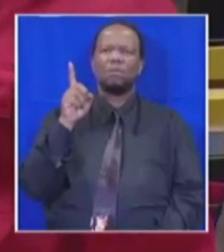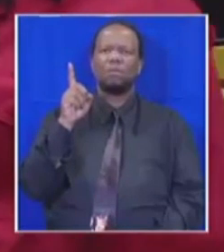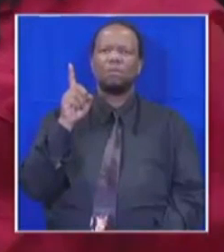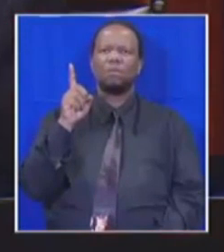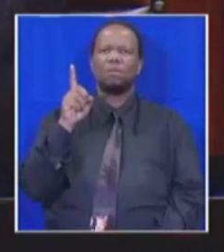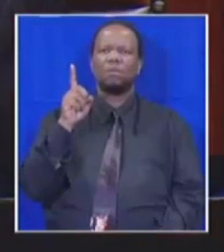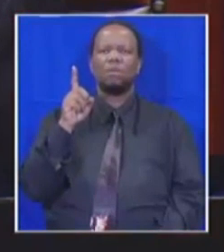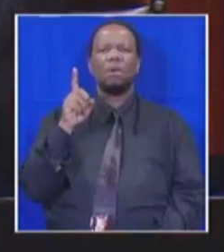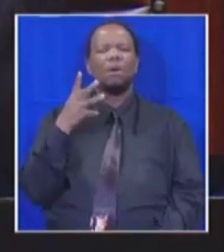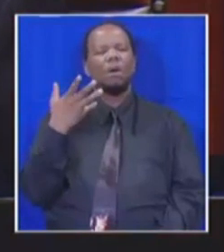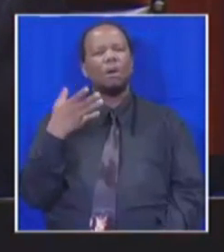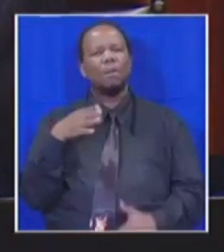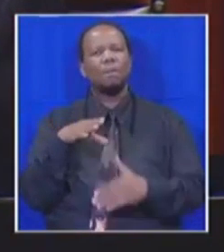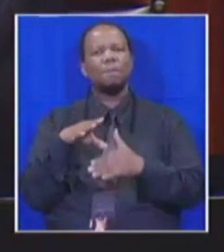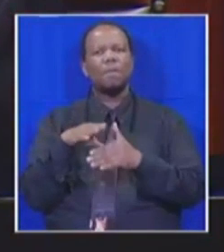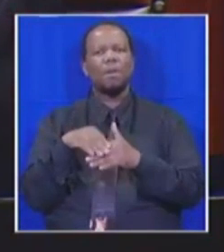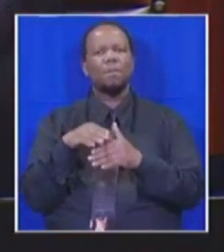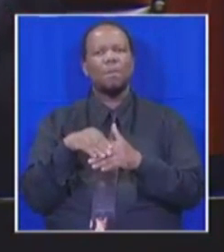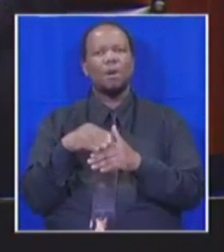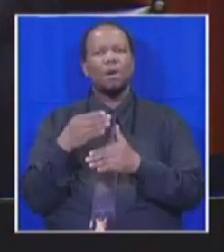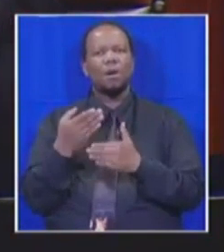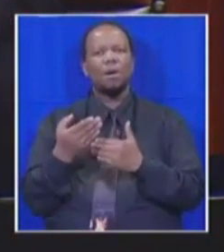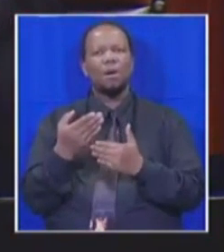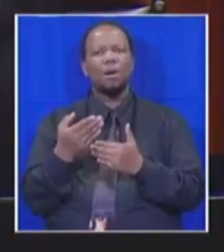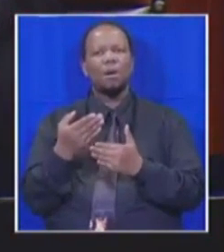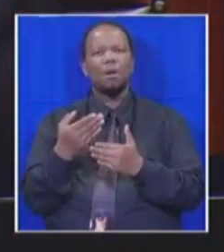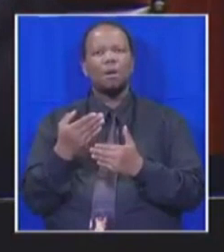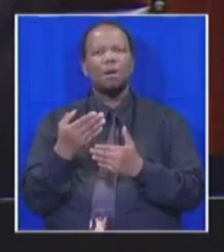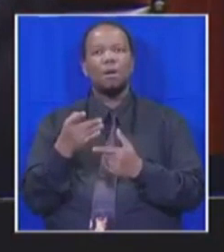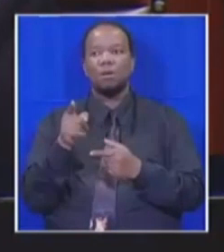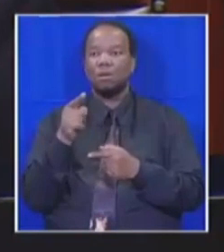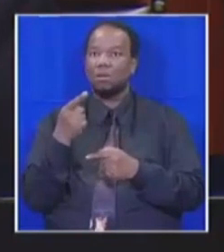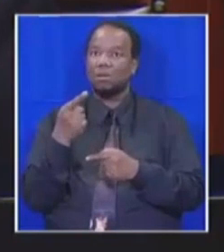Honorable, Can you please address what Honourable Shenge has just said now?